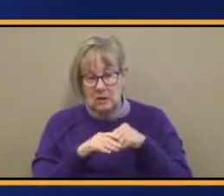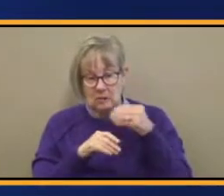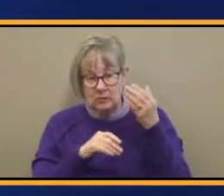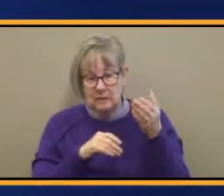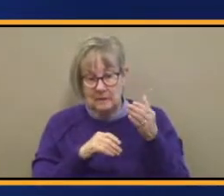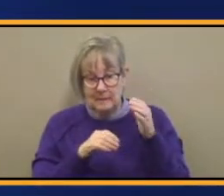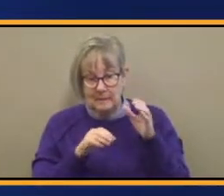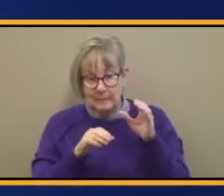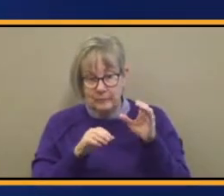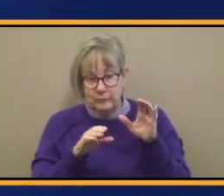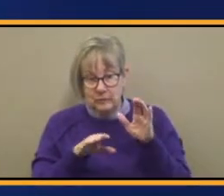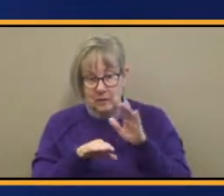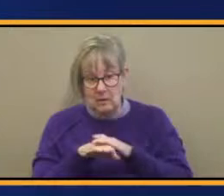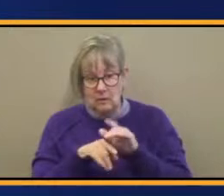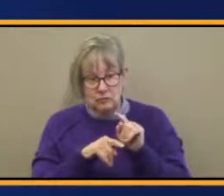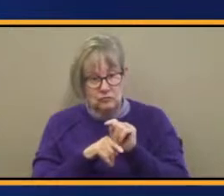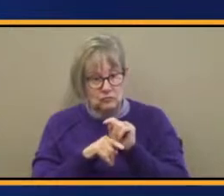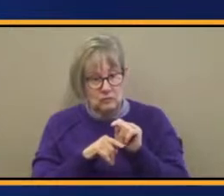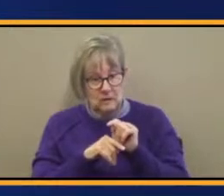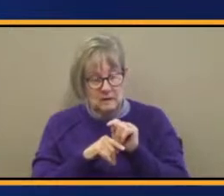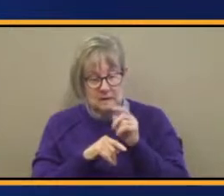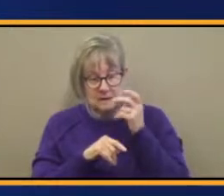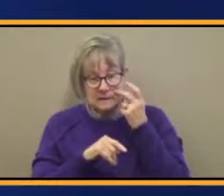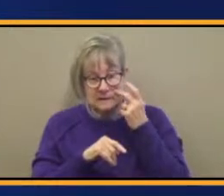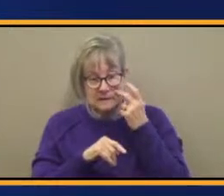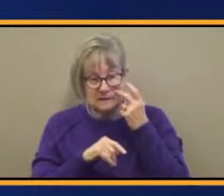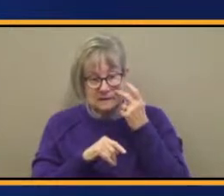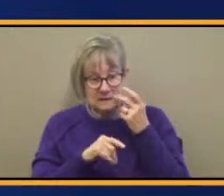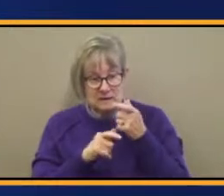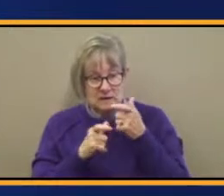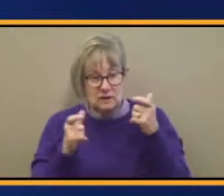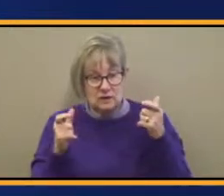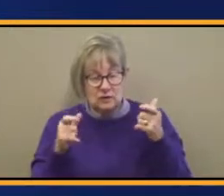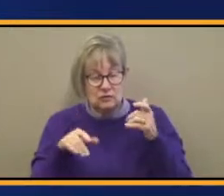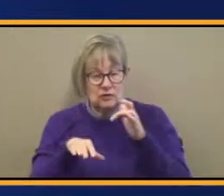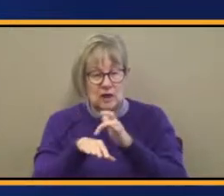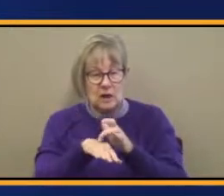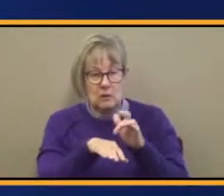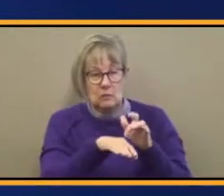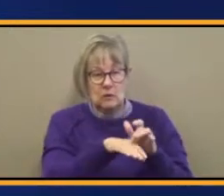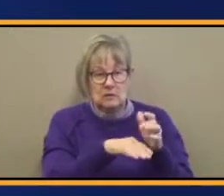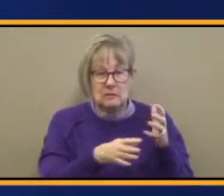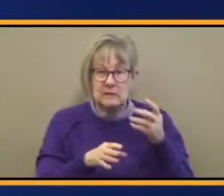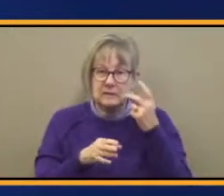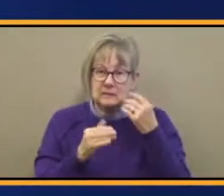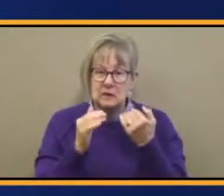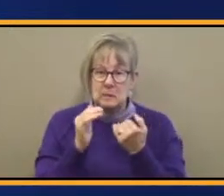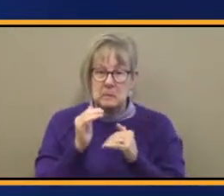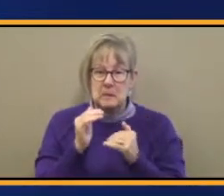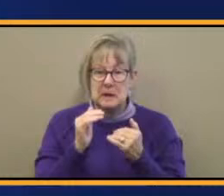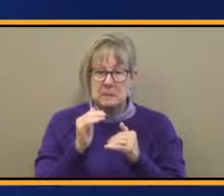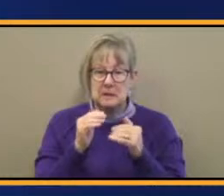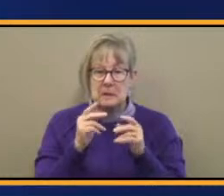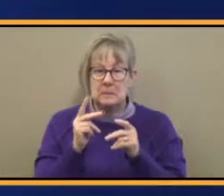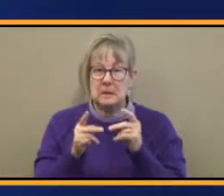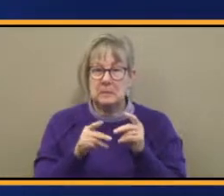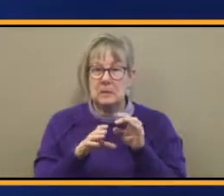the online training and everything y'all have done, because I see a huge outreach, have you seen a very minimal amount of people opt